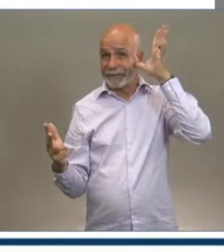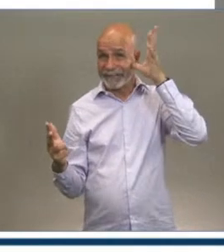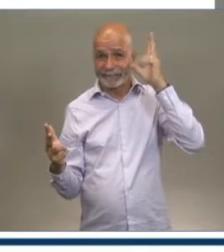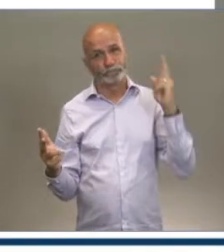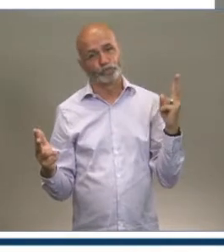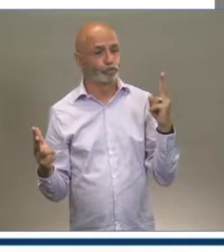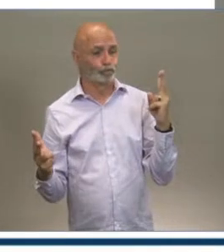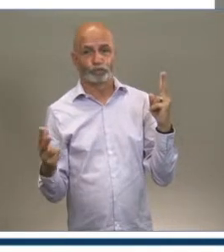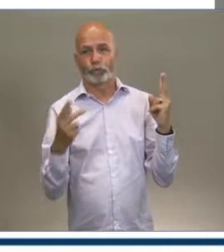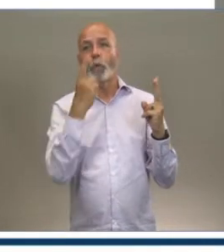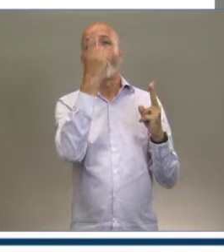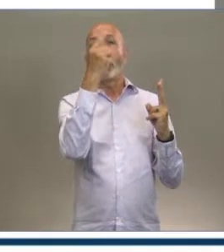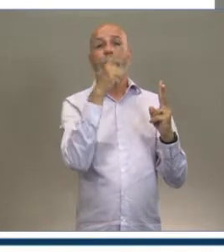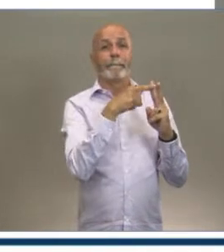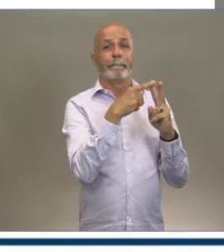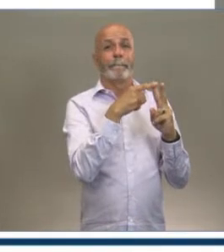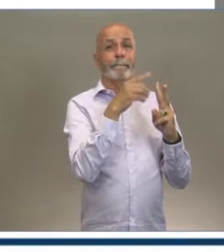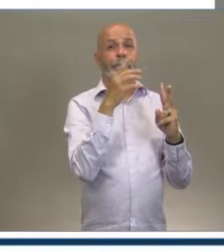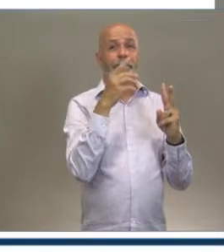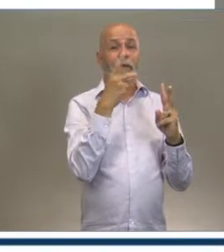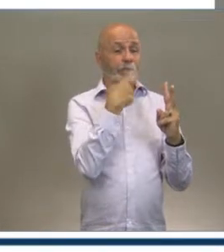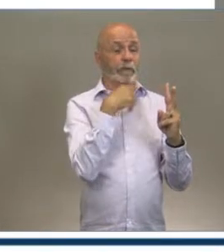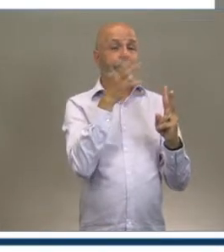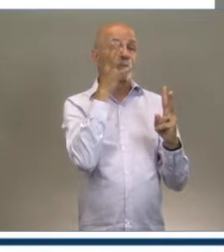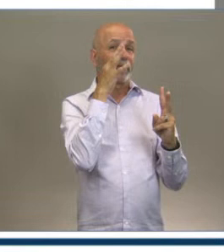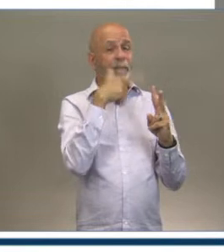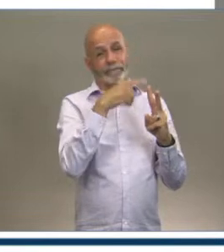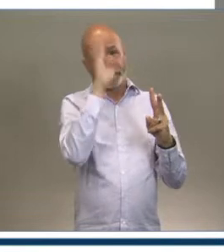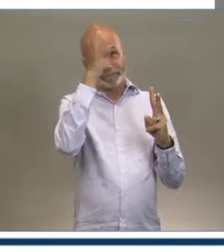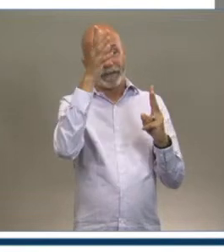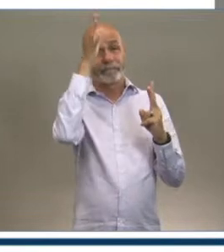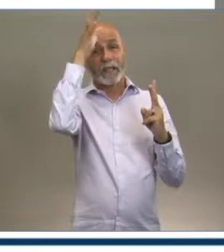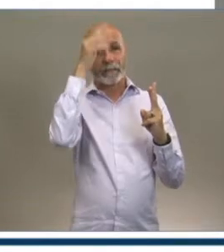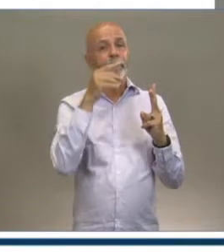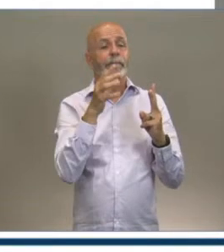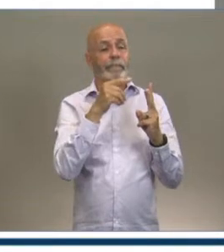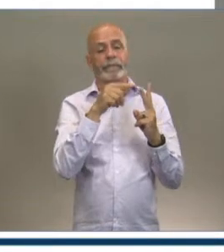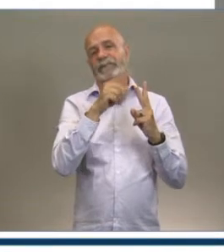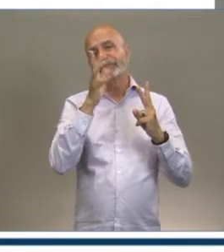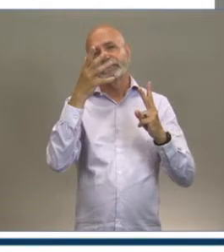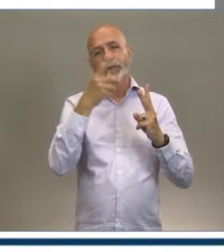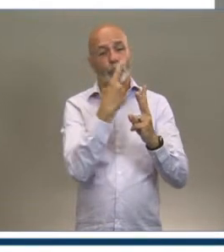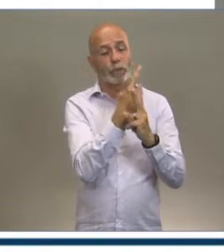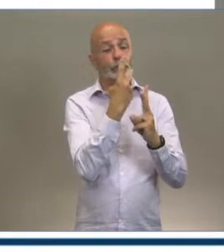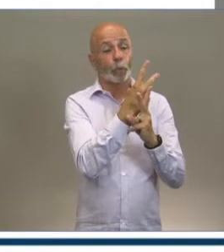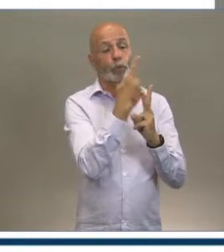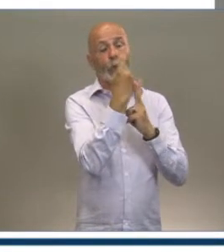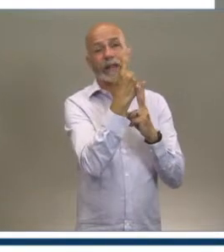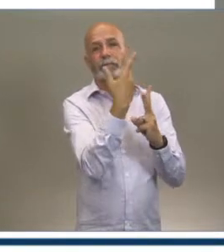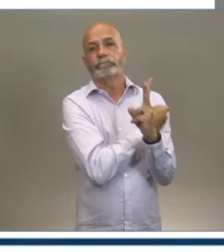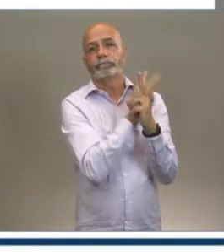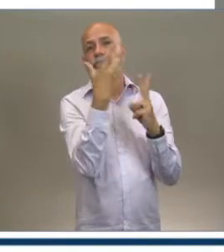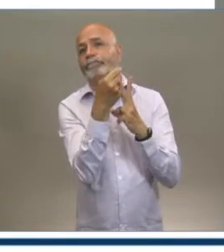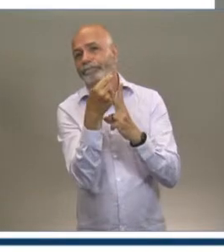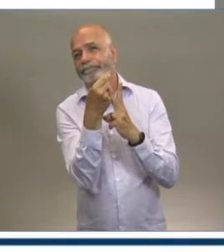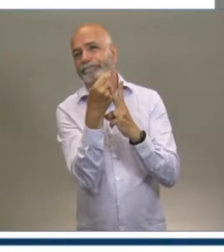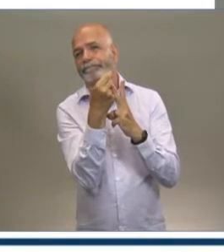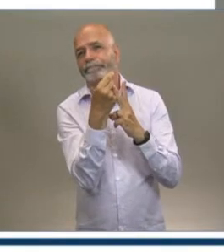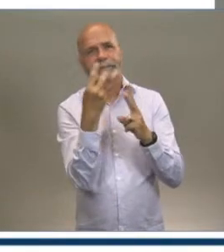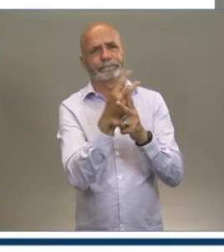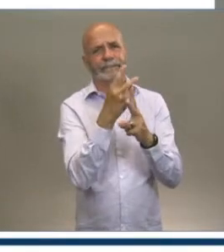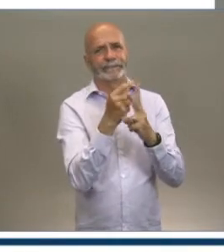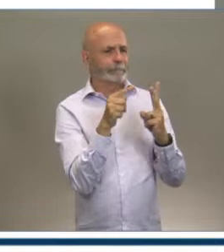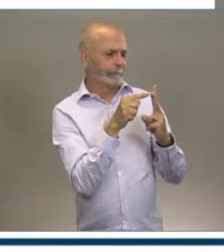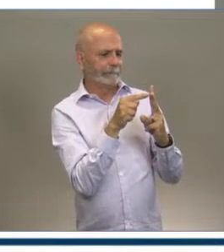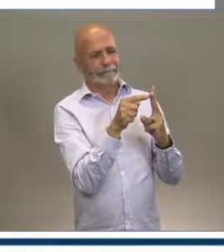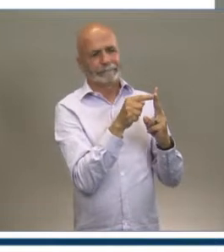one has 1 dose of vaccine. The quarantine requirements of the kids will be driven by what's required for the parent who's got 1